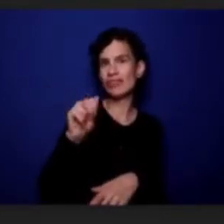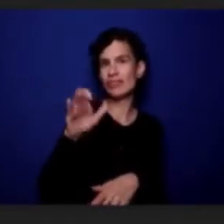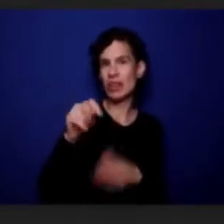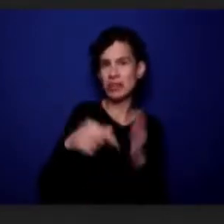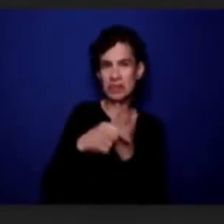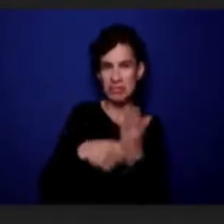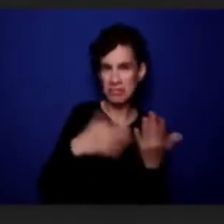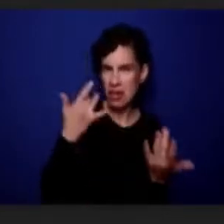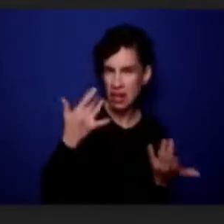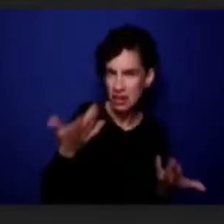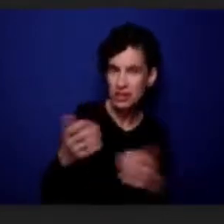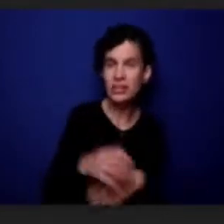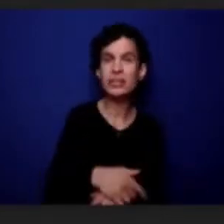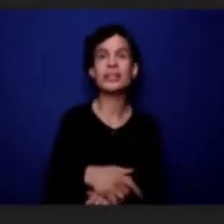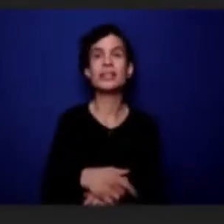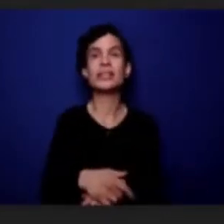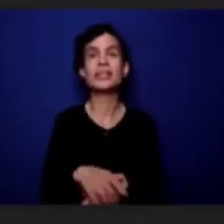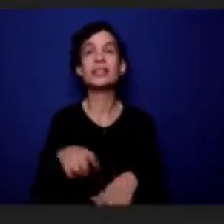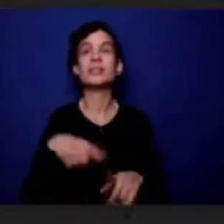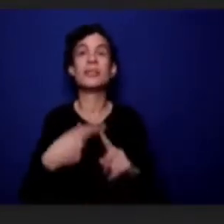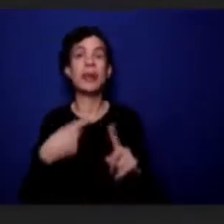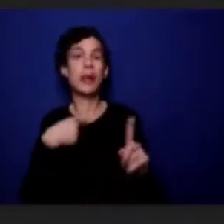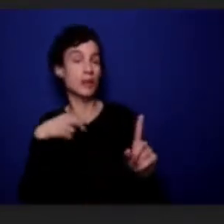you to submit to Refract?